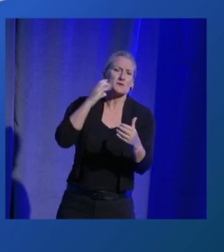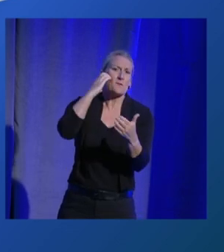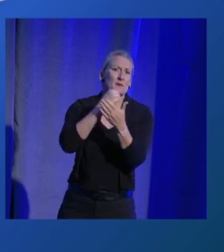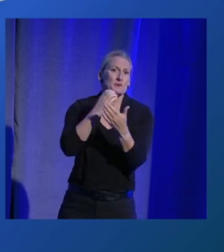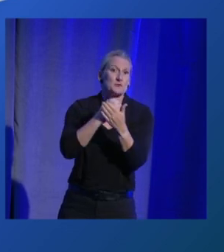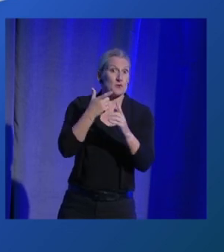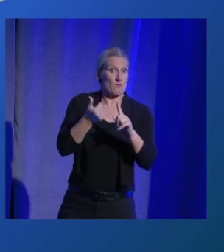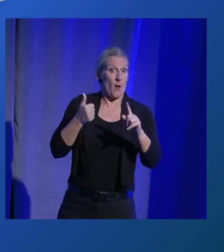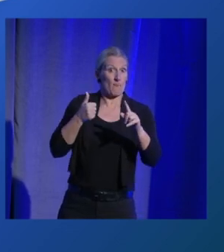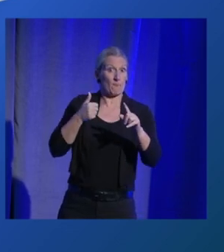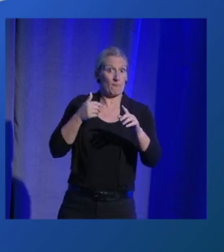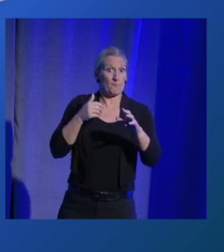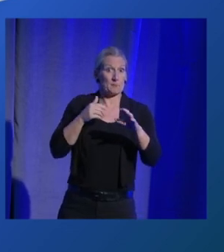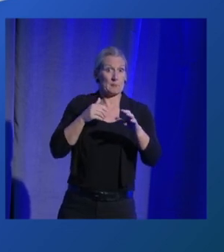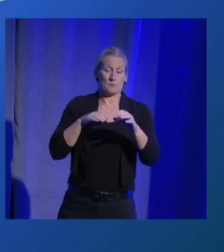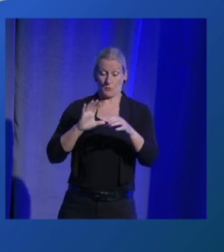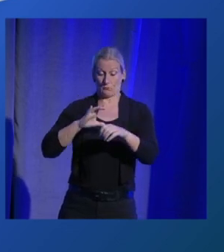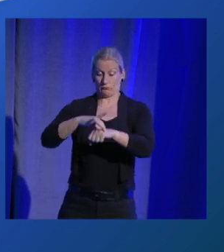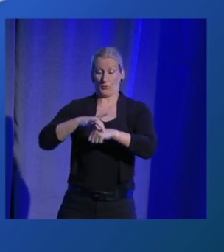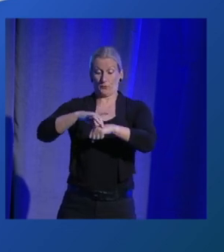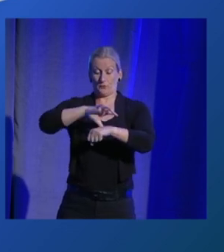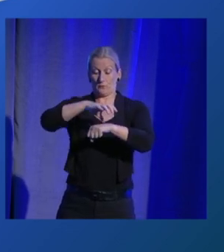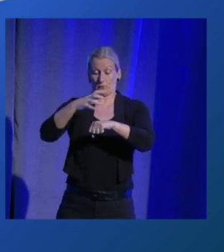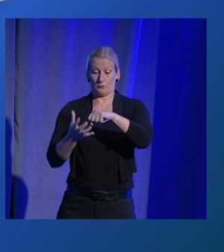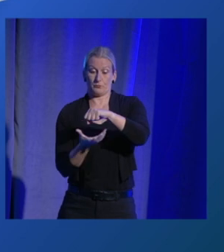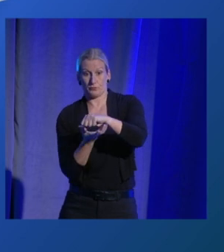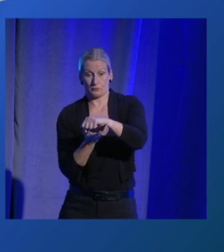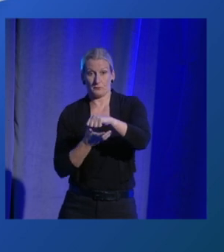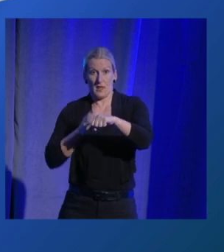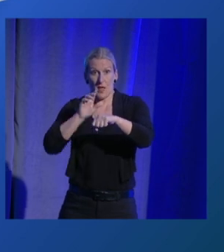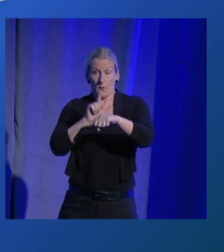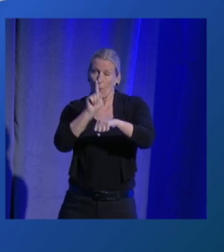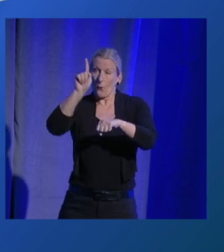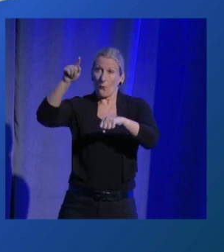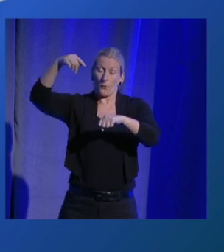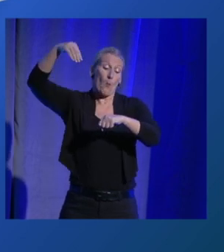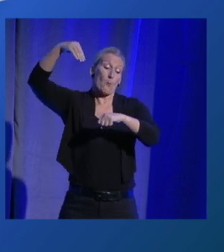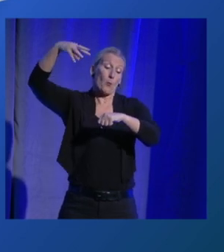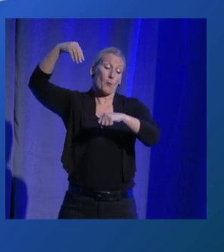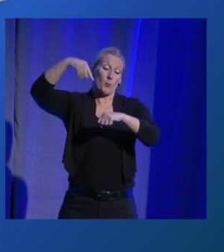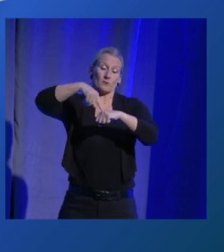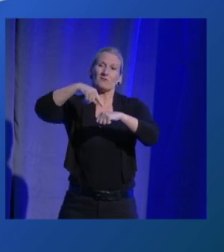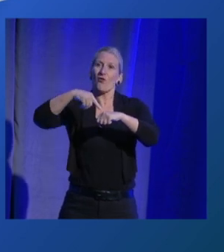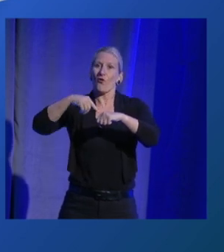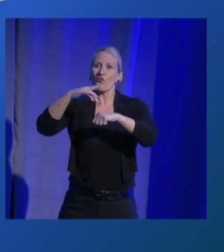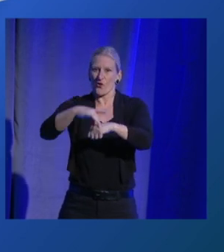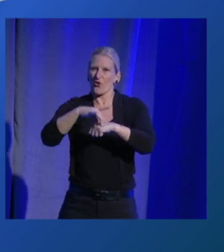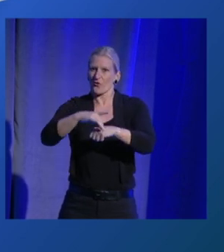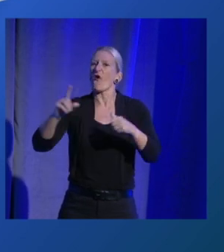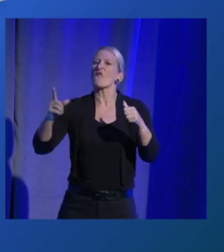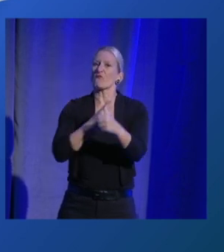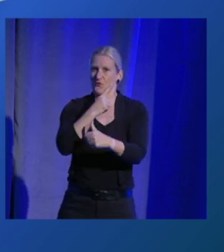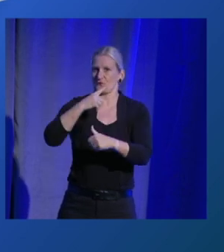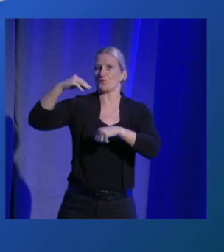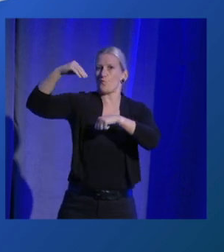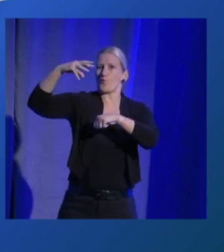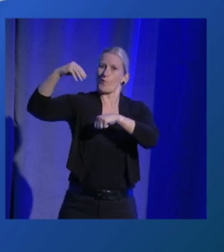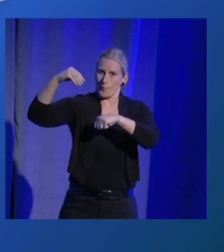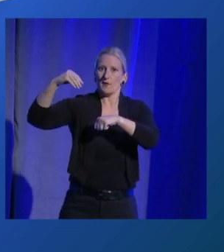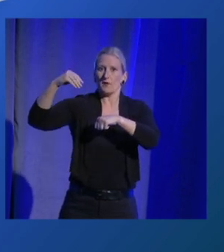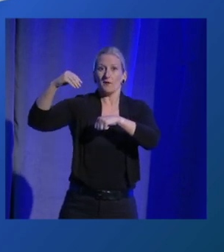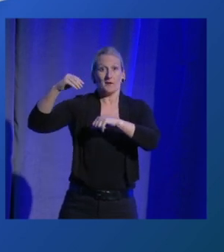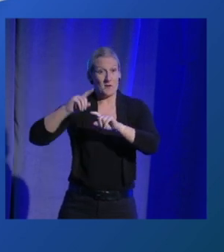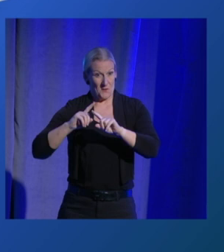space back home it only however worked for 20 minutes but it was considered a a great success